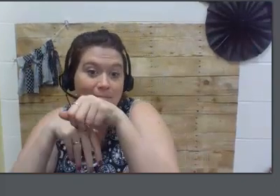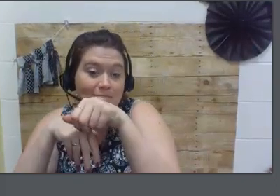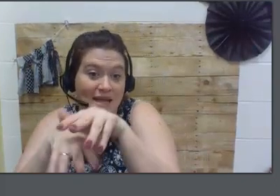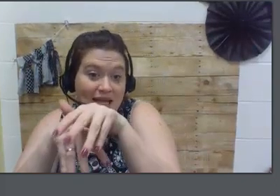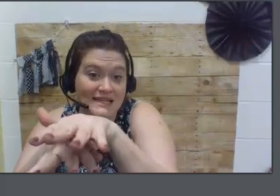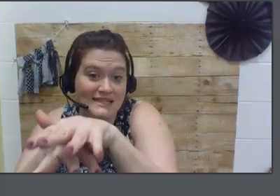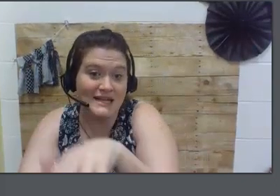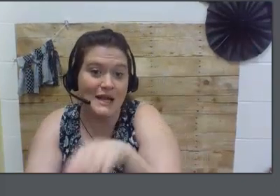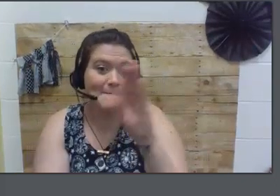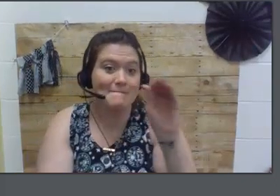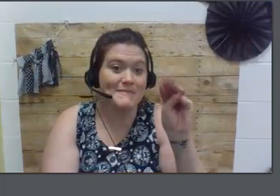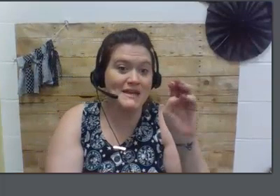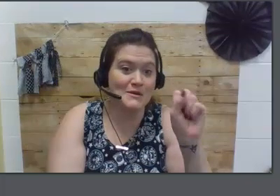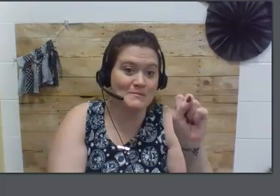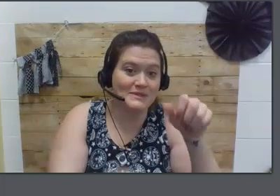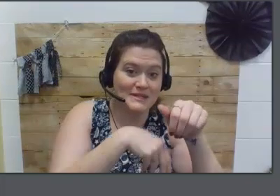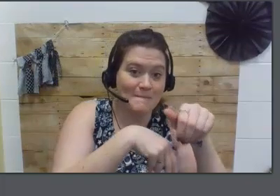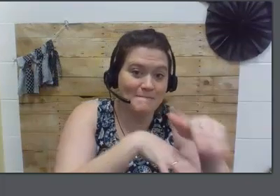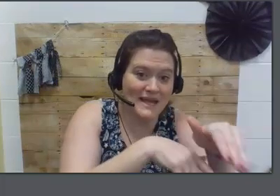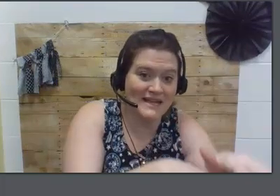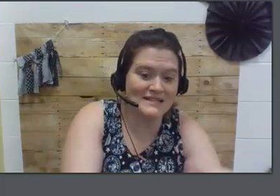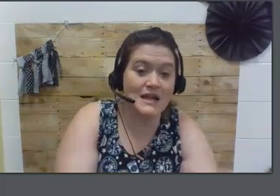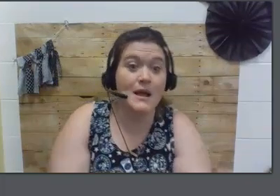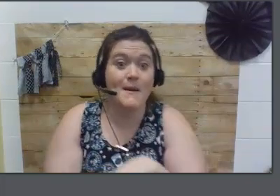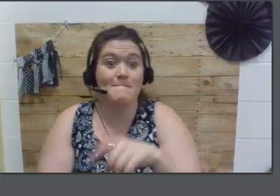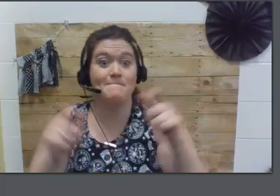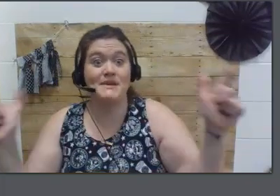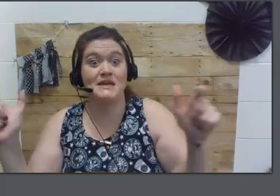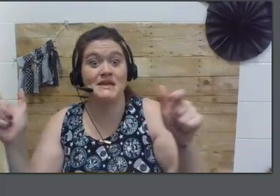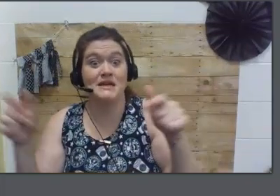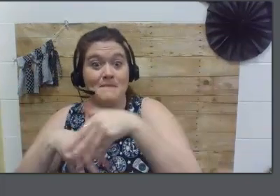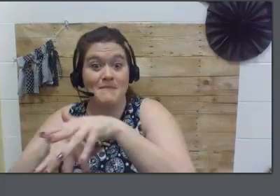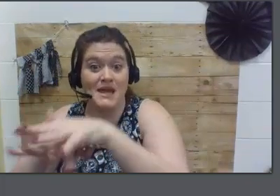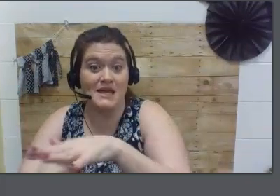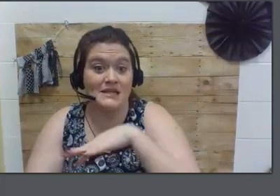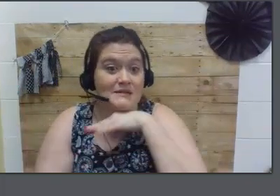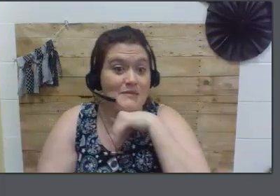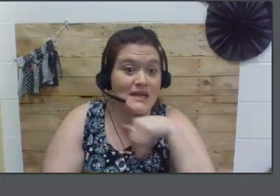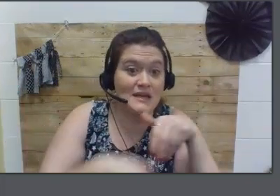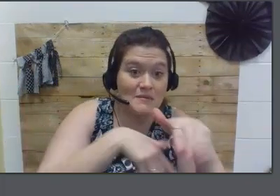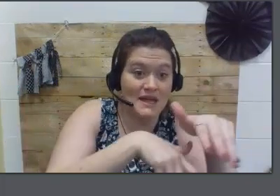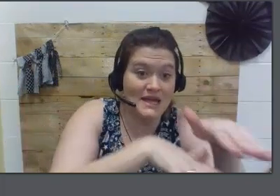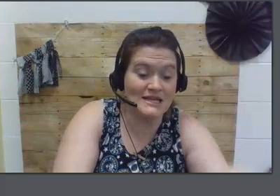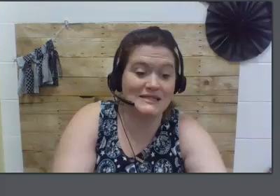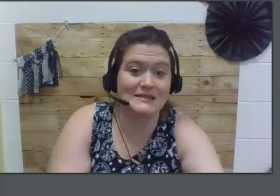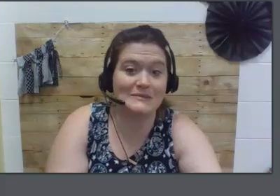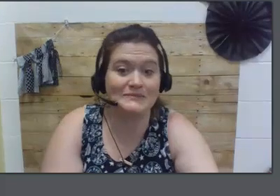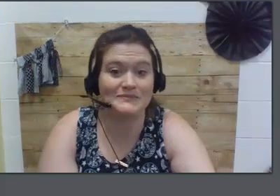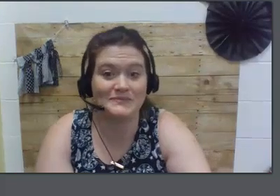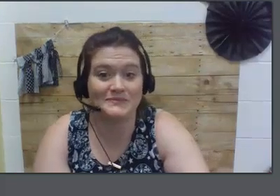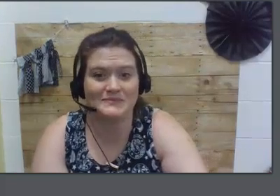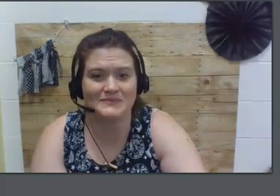Ben's band, Bim's band. Big bands, pig